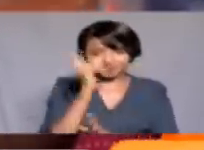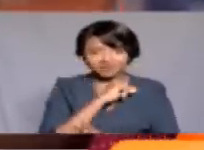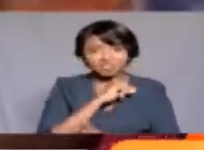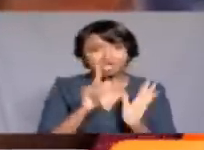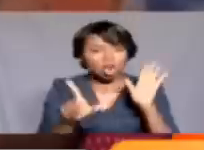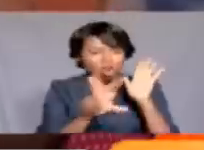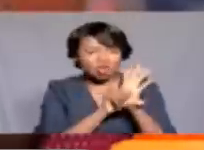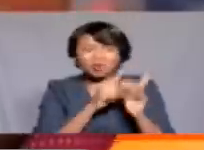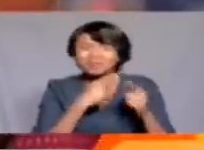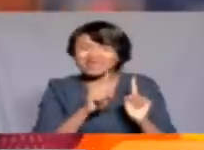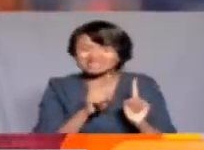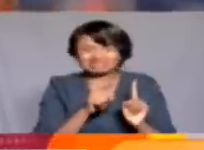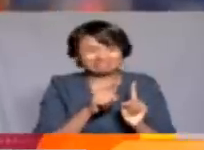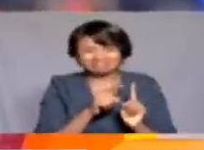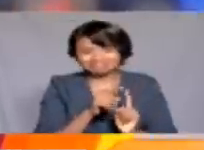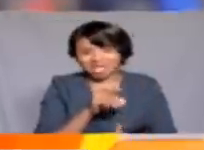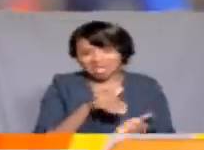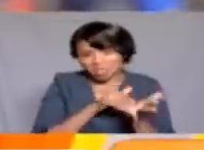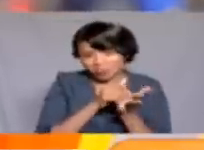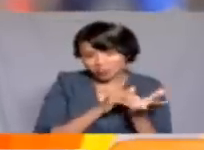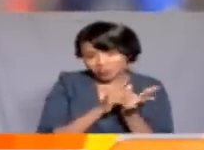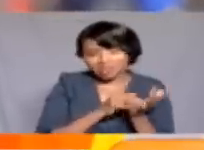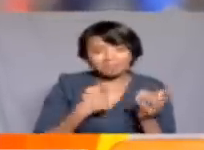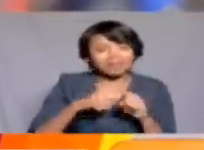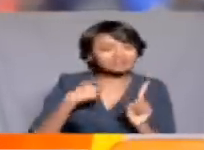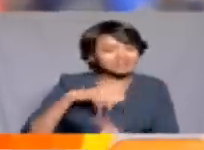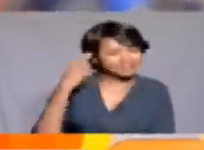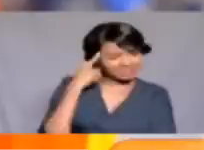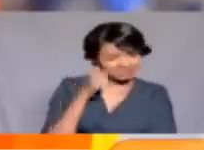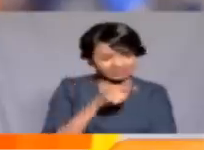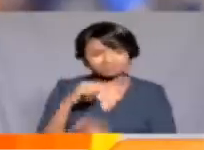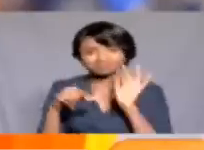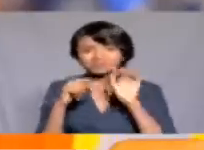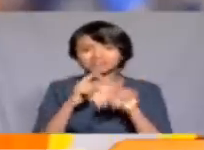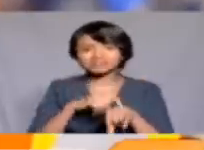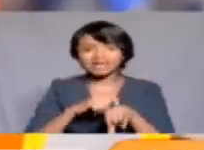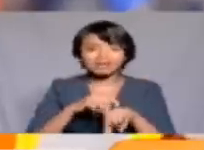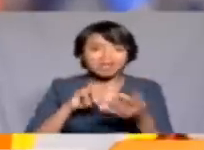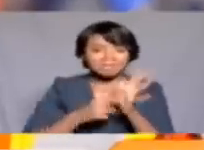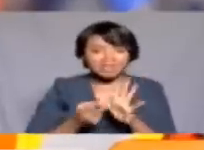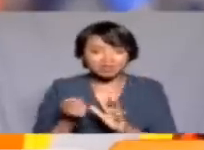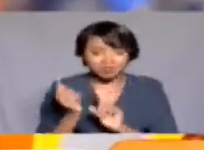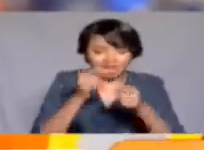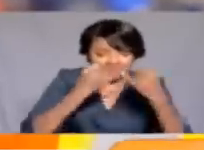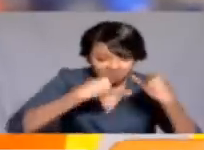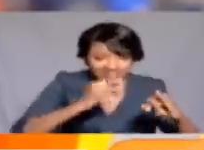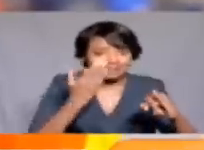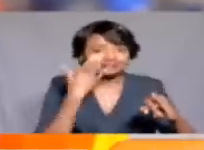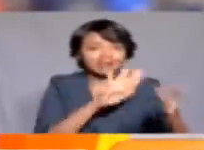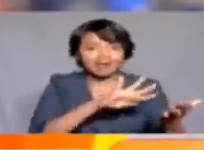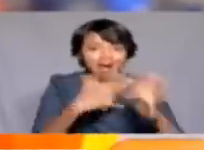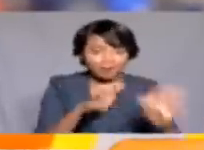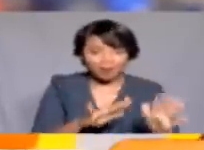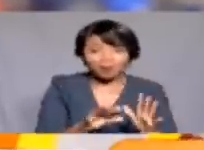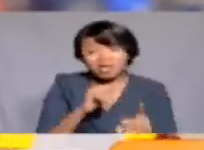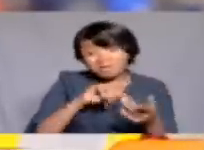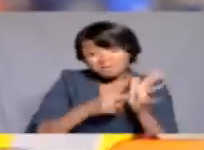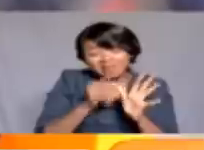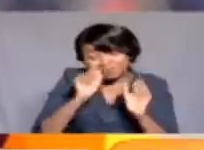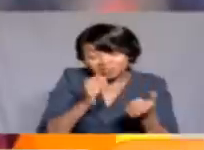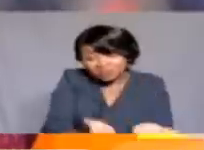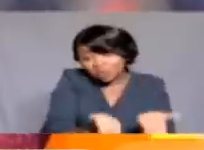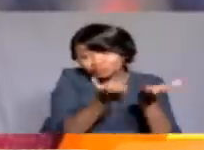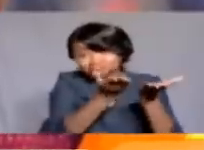country. I think at the time it was a benchmark EIA. Could it be better? I think that can